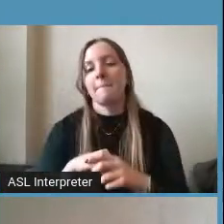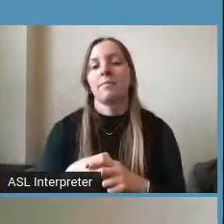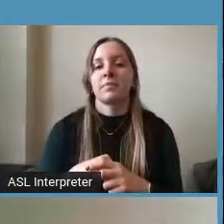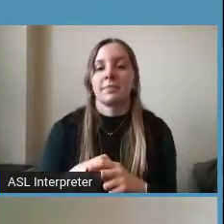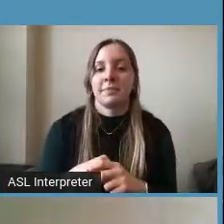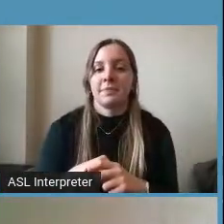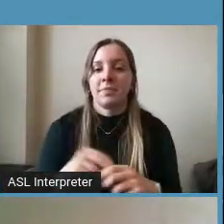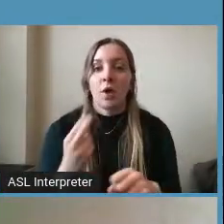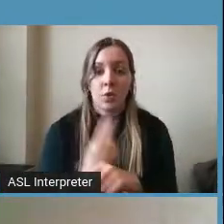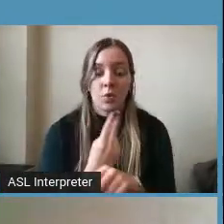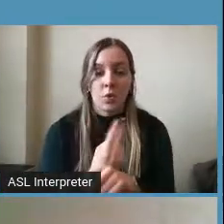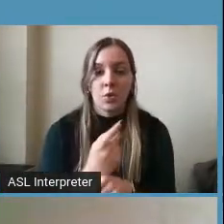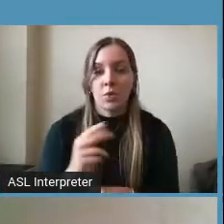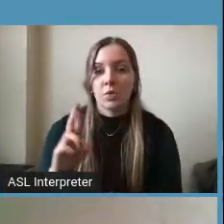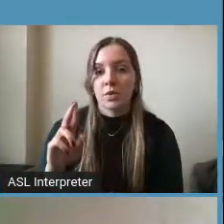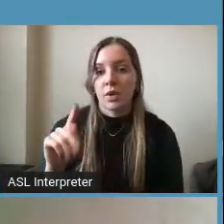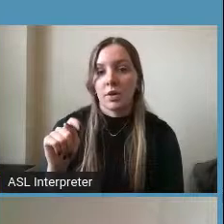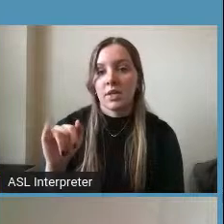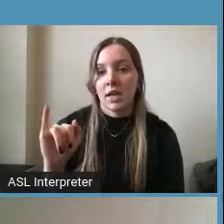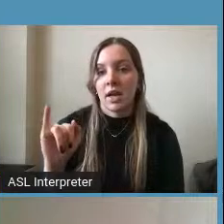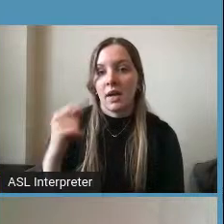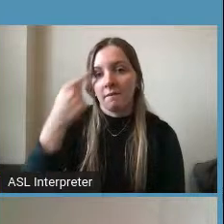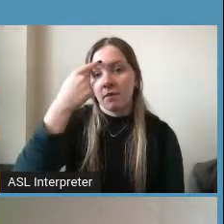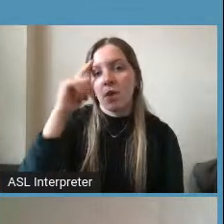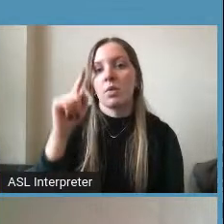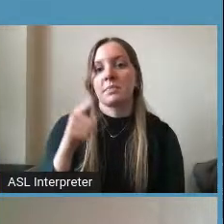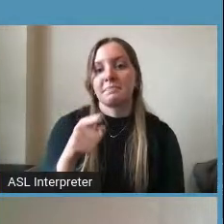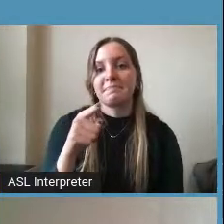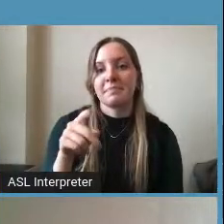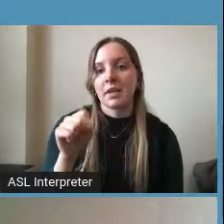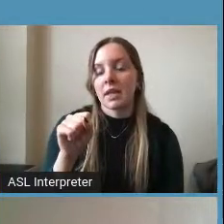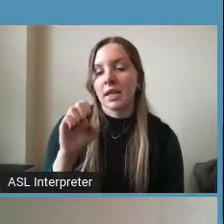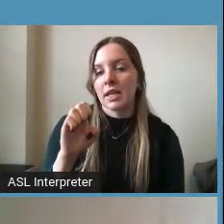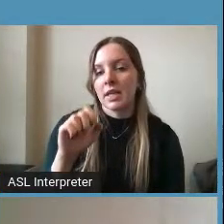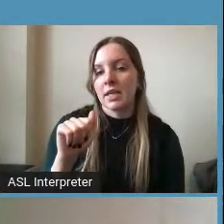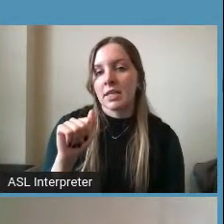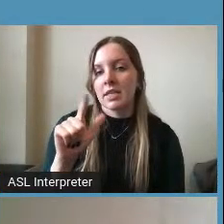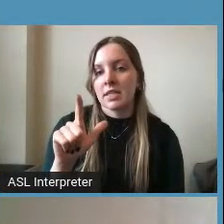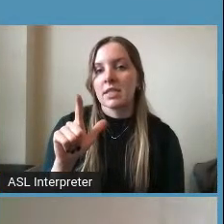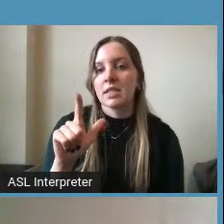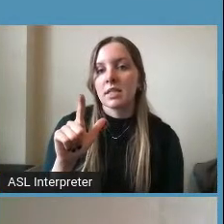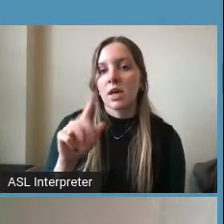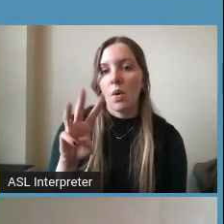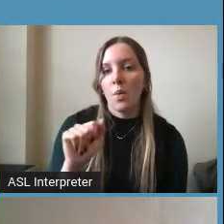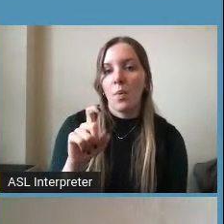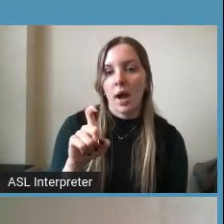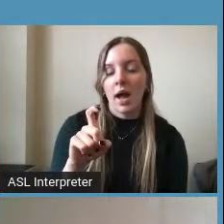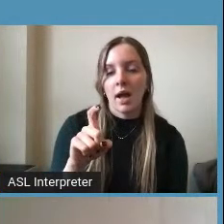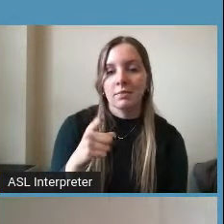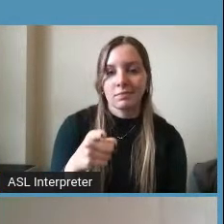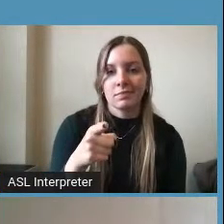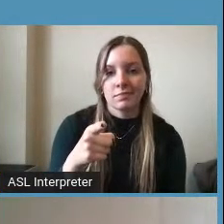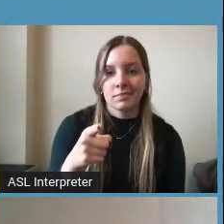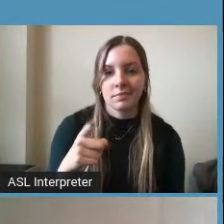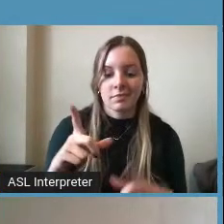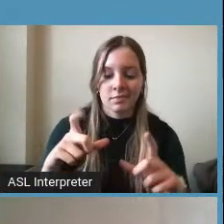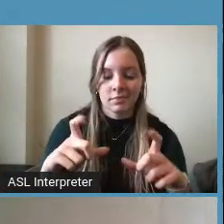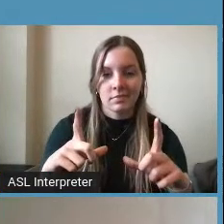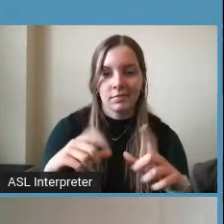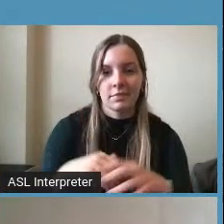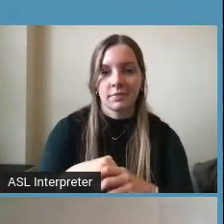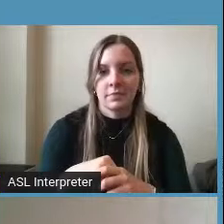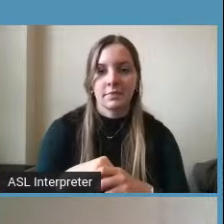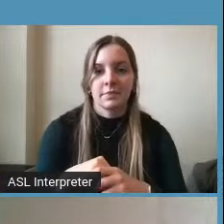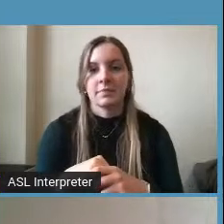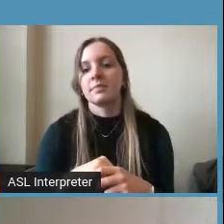of some of the wax seals that were on it, and also just some good close-up macro photography of that. So the reason I included